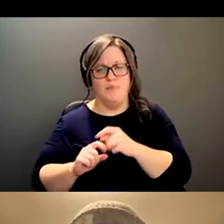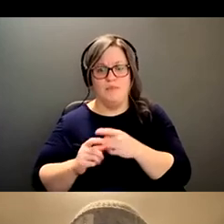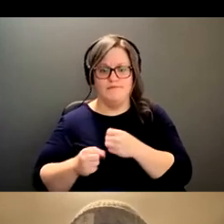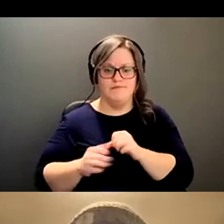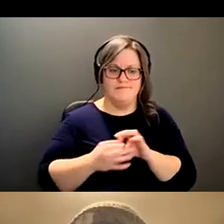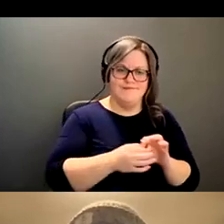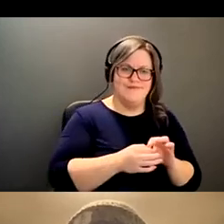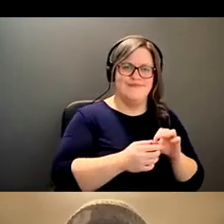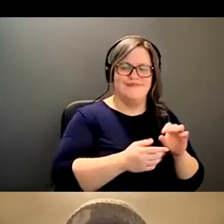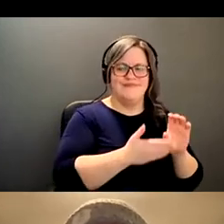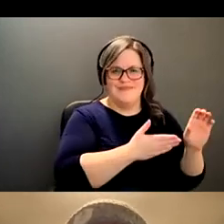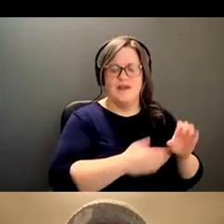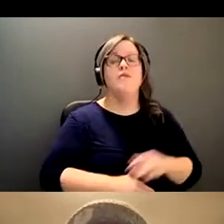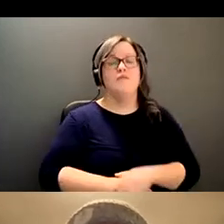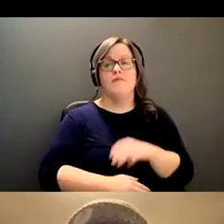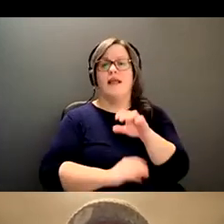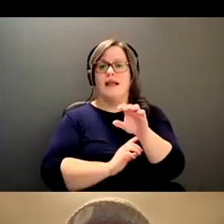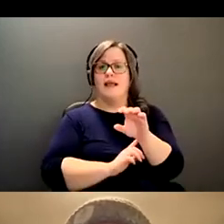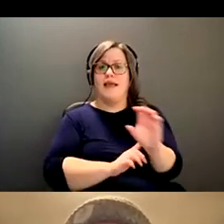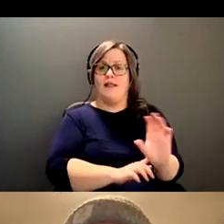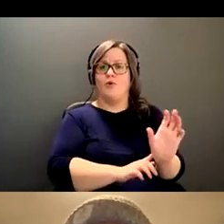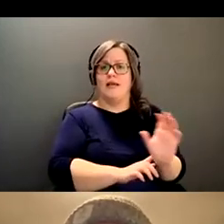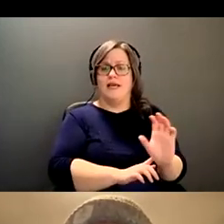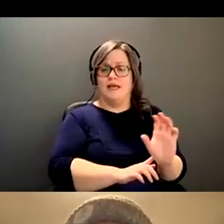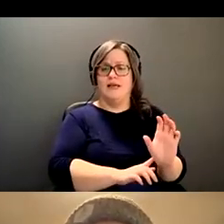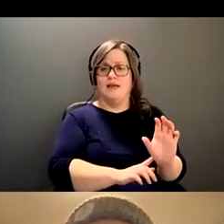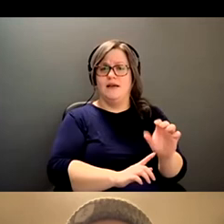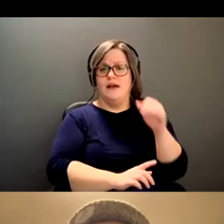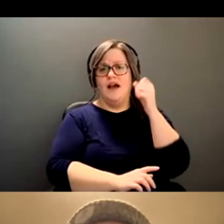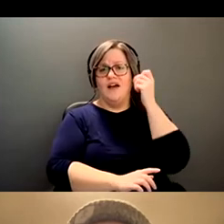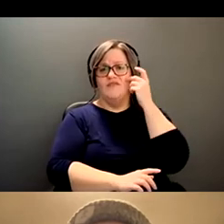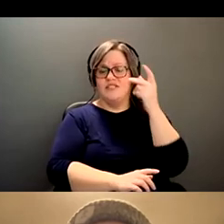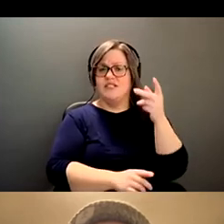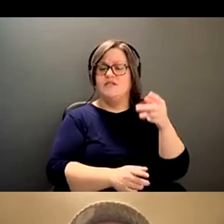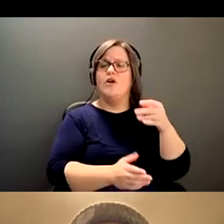in Calgary, I've certainly seen a reckoning in the artist run center culture, where